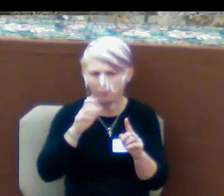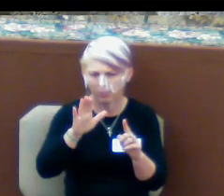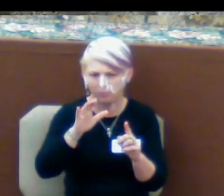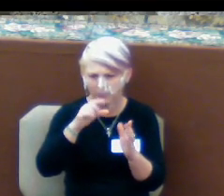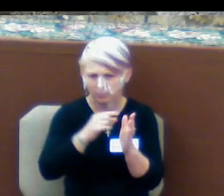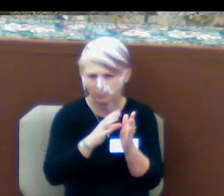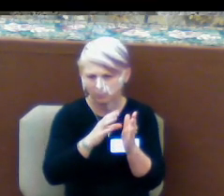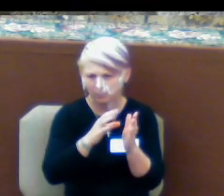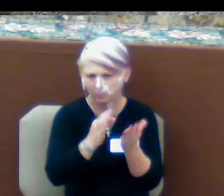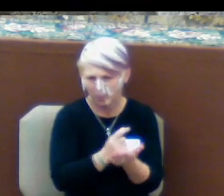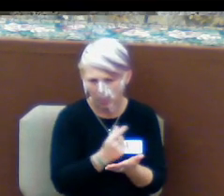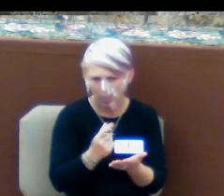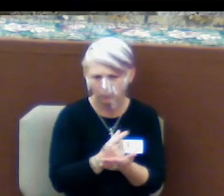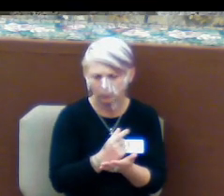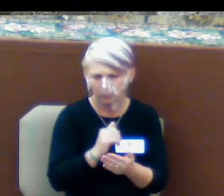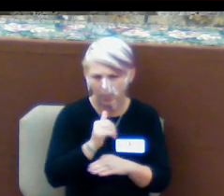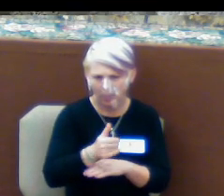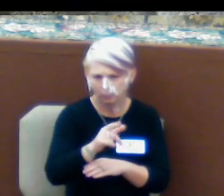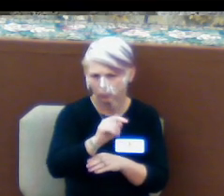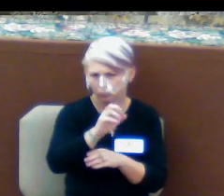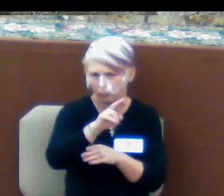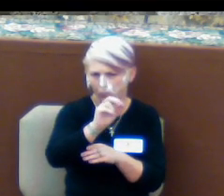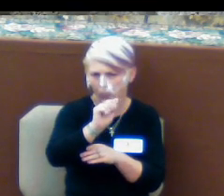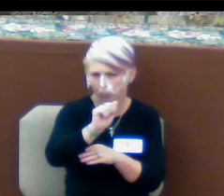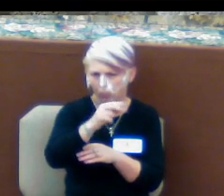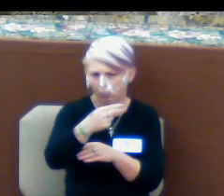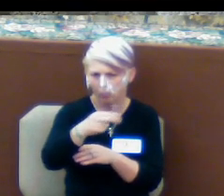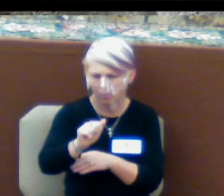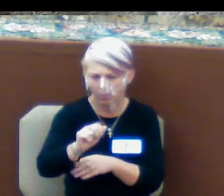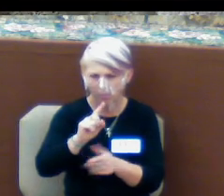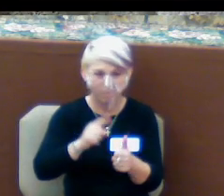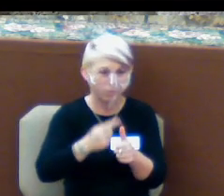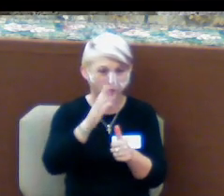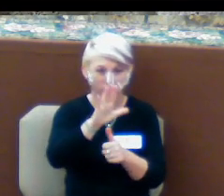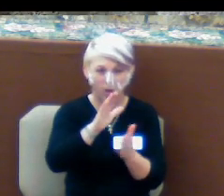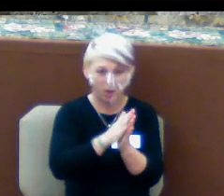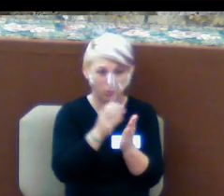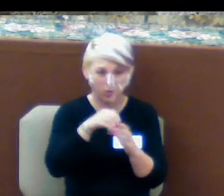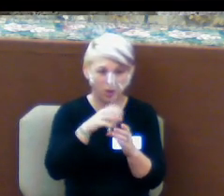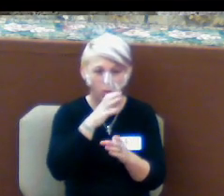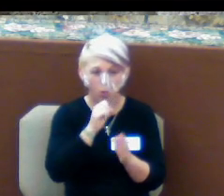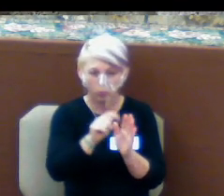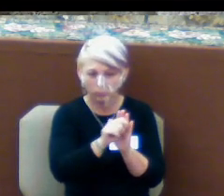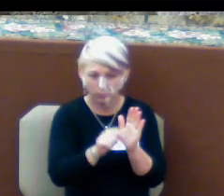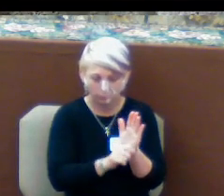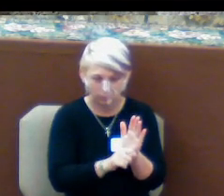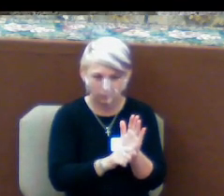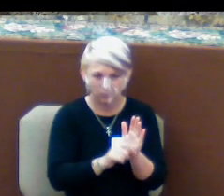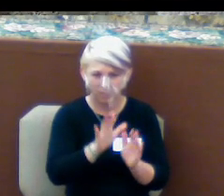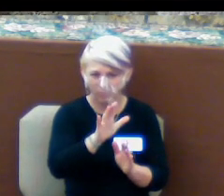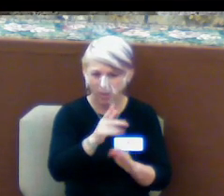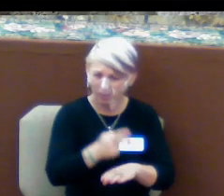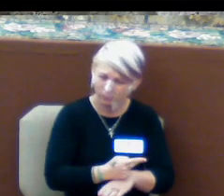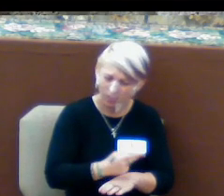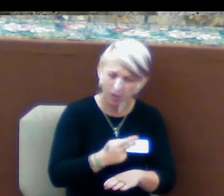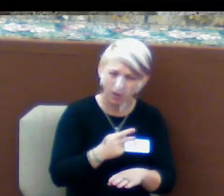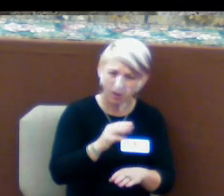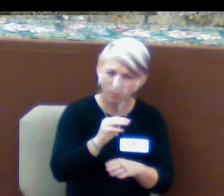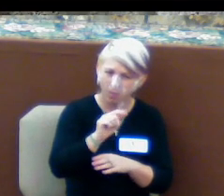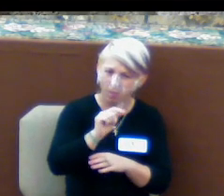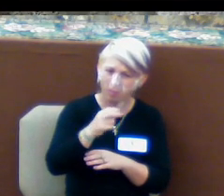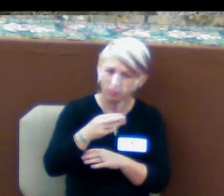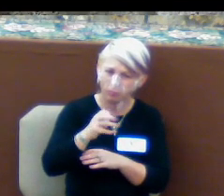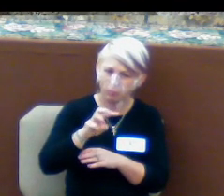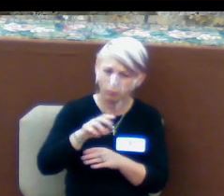patterning his gospel after the Torah, the first 5 books in the Old Testament. 5 times Matthew